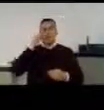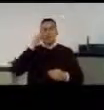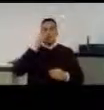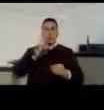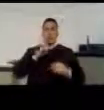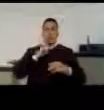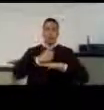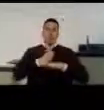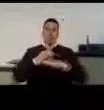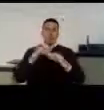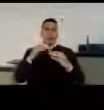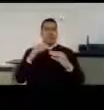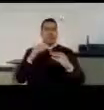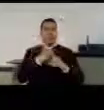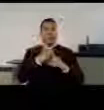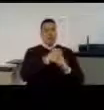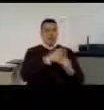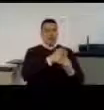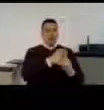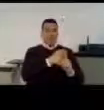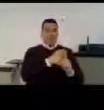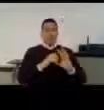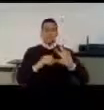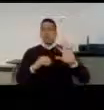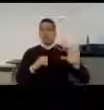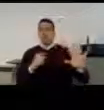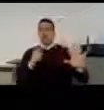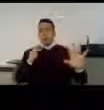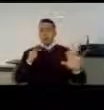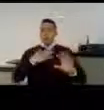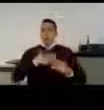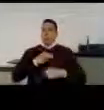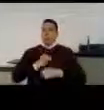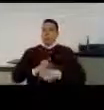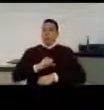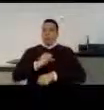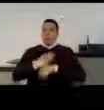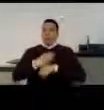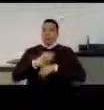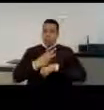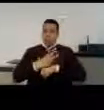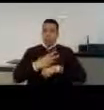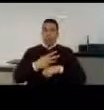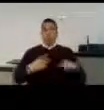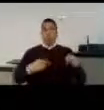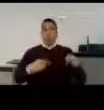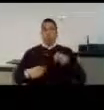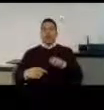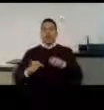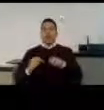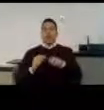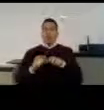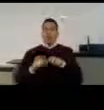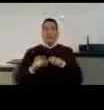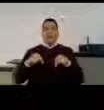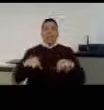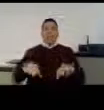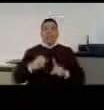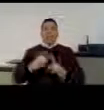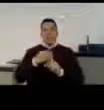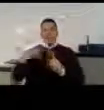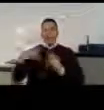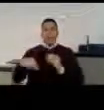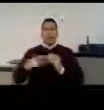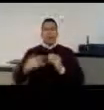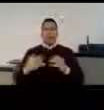my experiences as a school social worker working with so many different people, was asked to speak a little bit about the present and what it